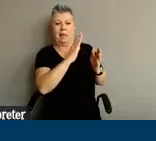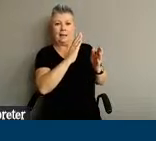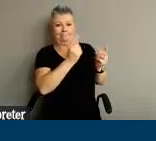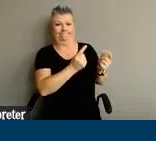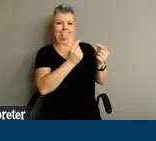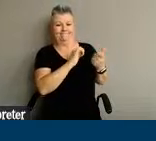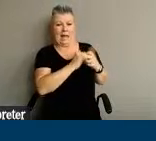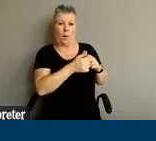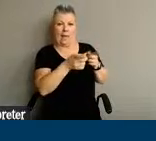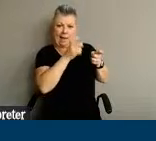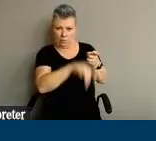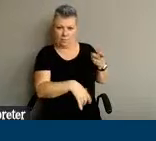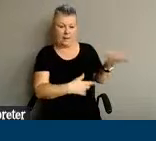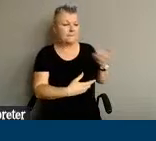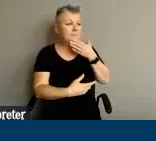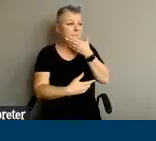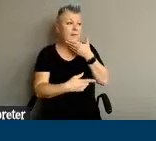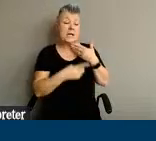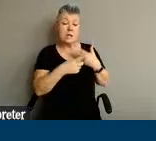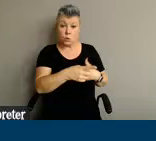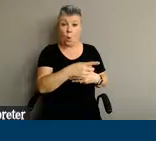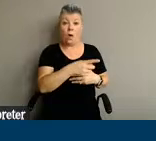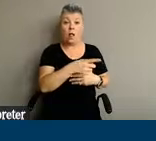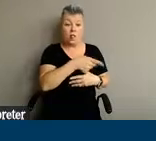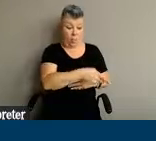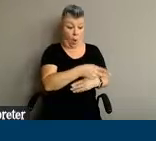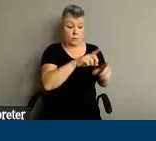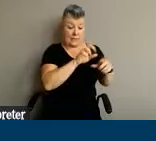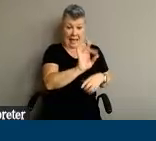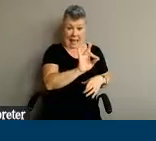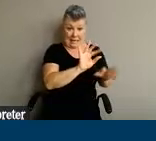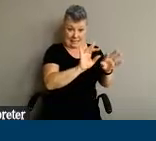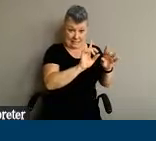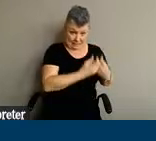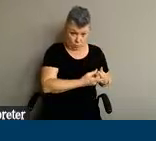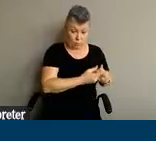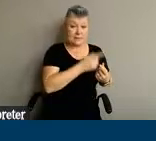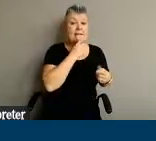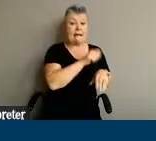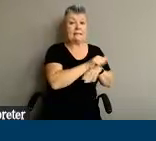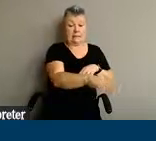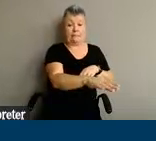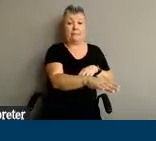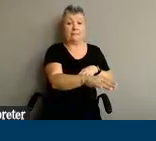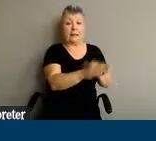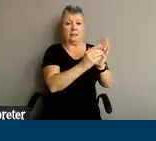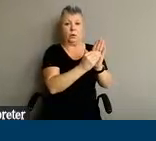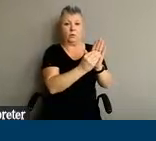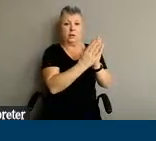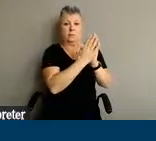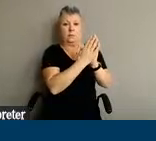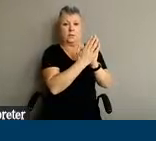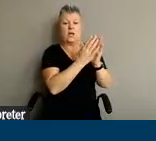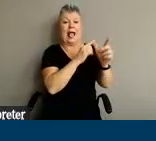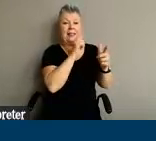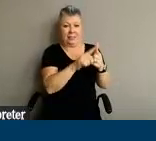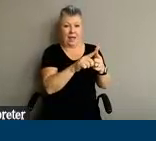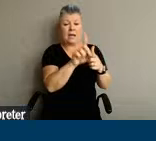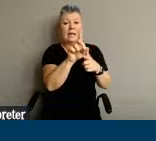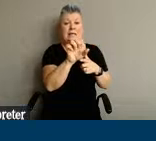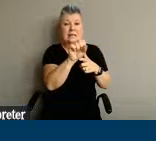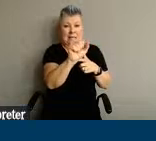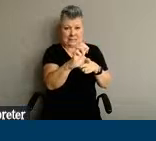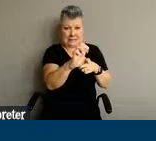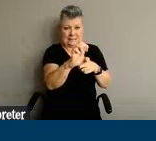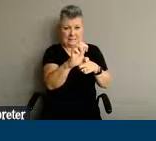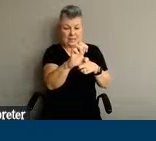them. So they're able to submit the documentation that is due. They are reimbursed directly, and then